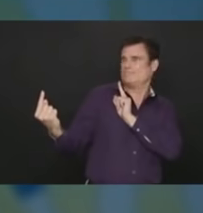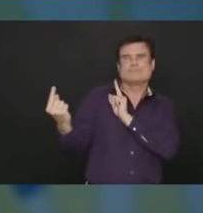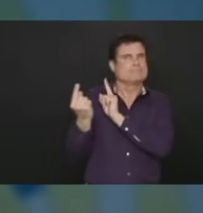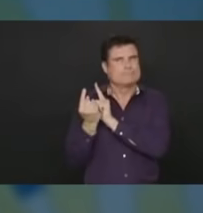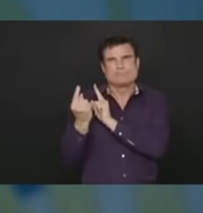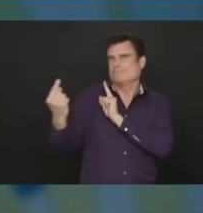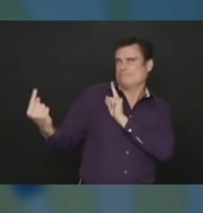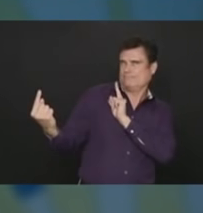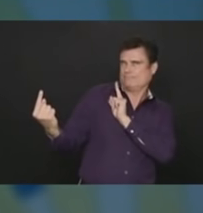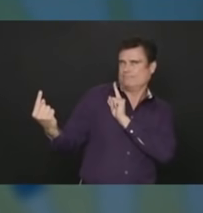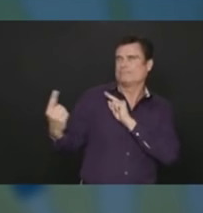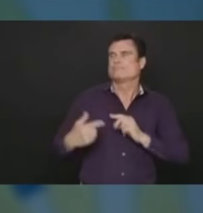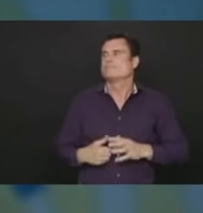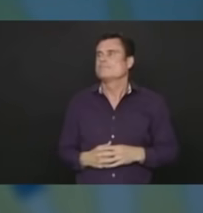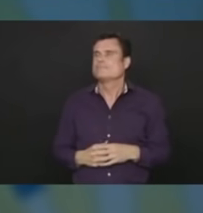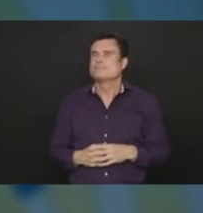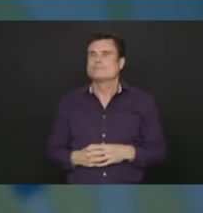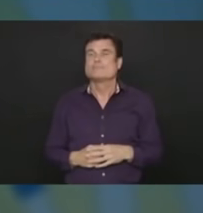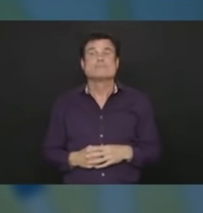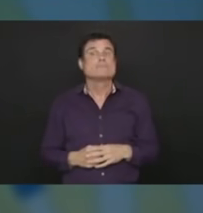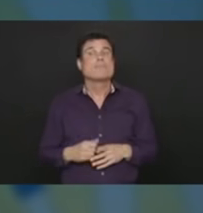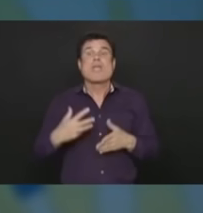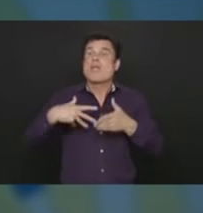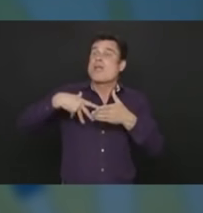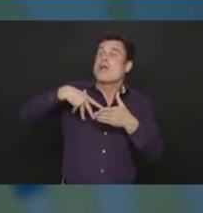and schooling, in every setting that we have.